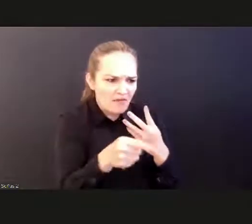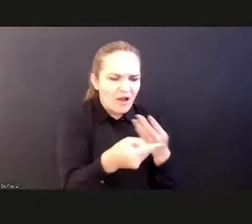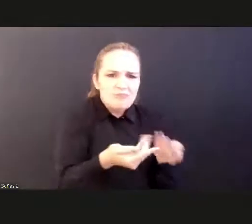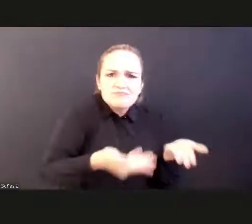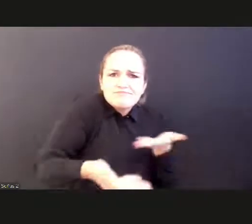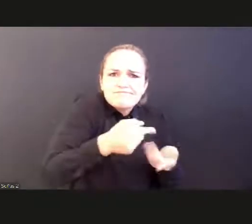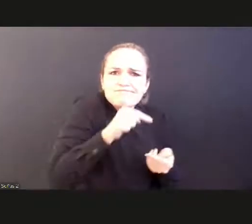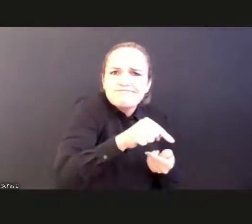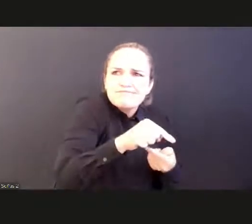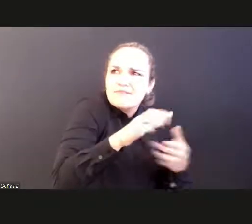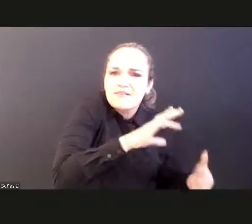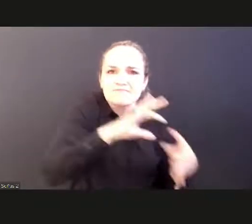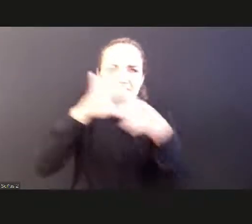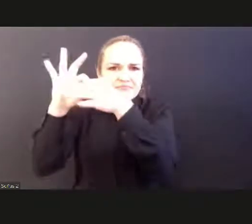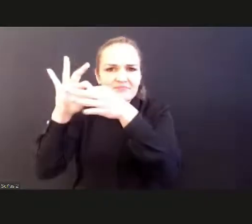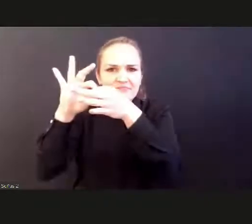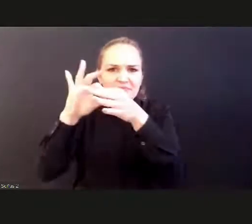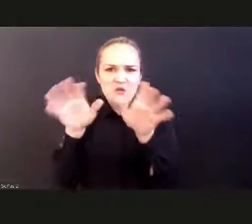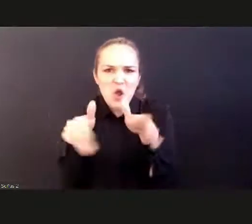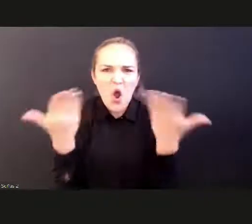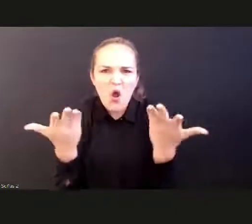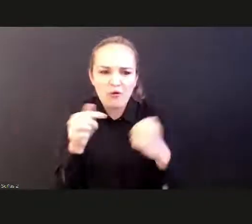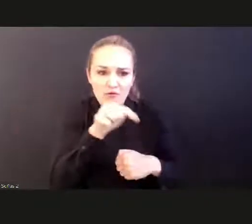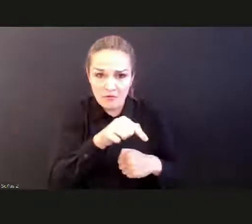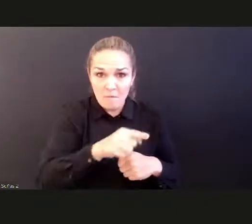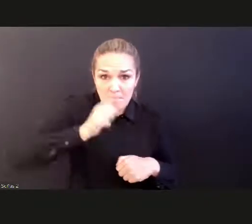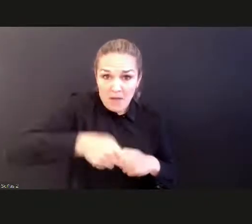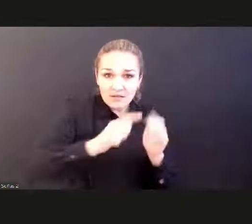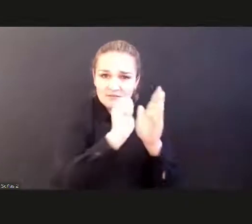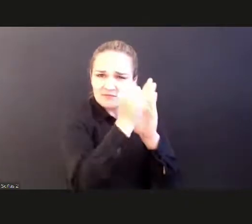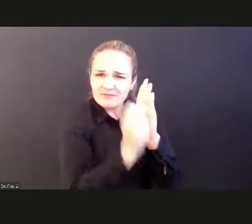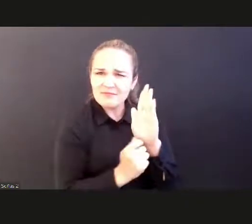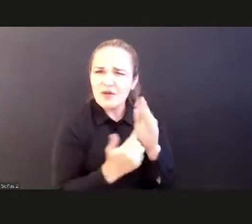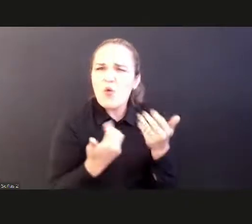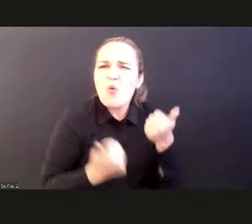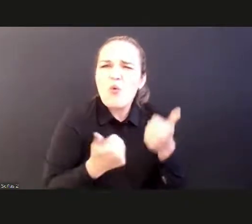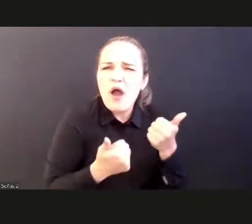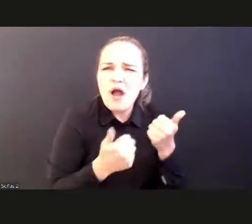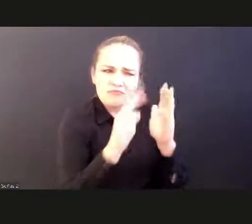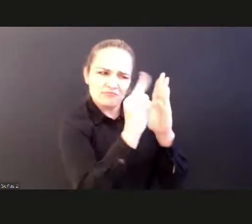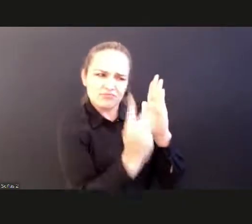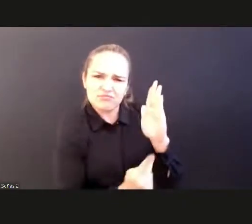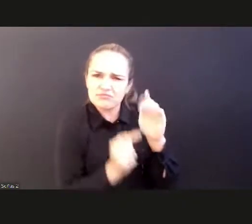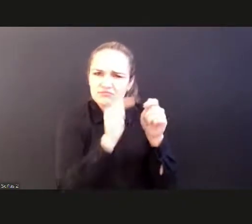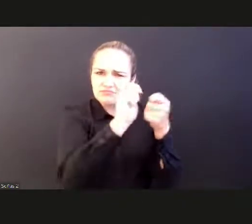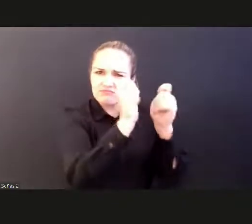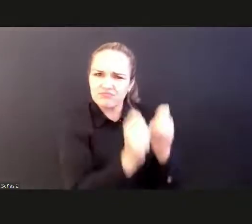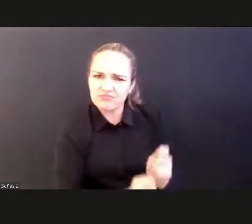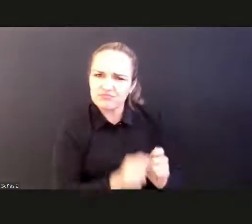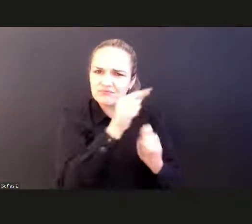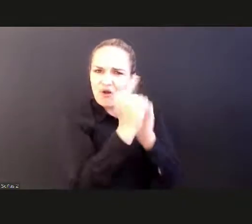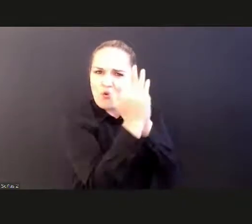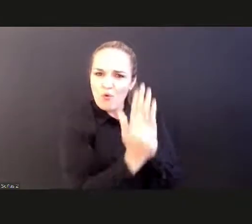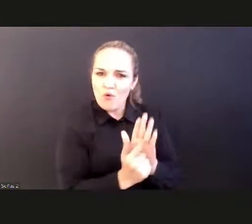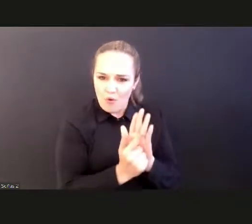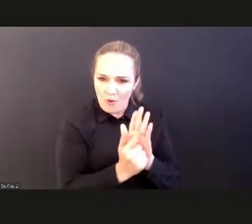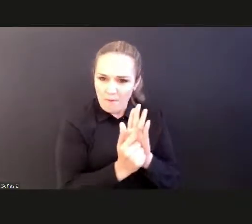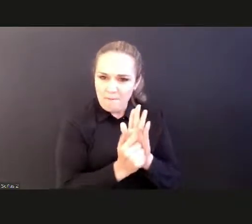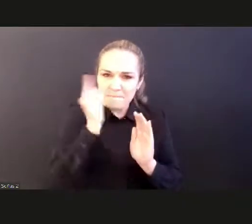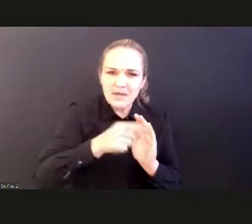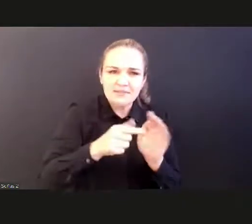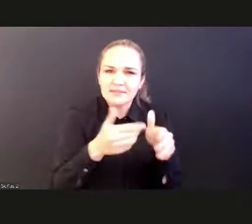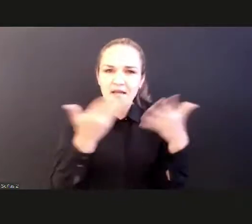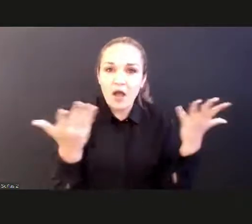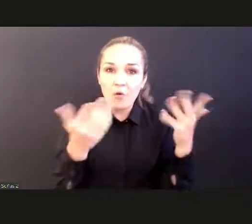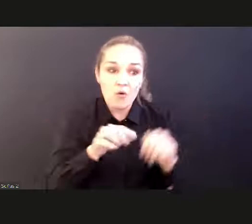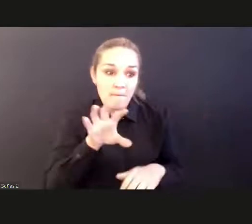domestic reforms and international policies do we need for developing countries to participate fully in the